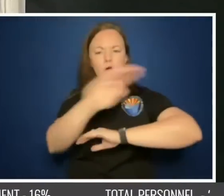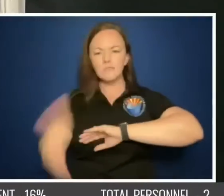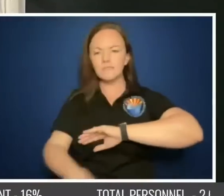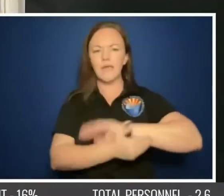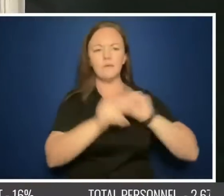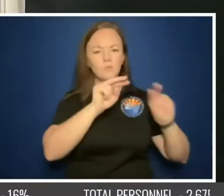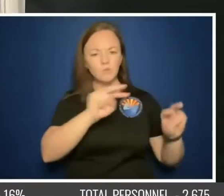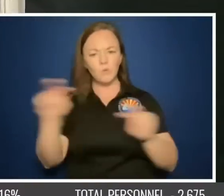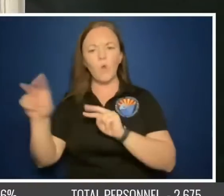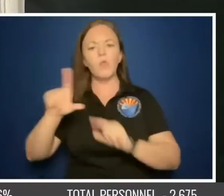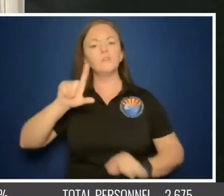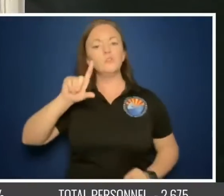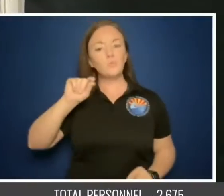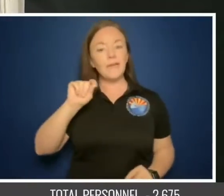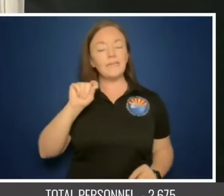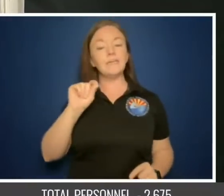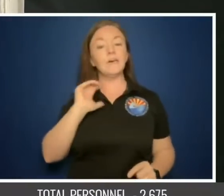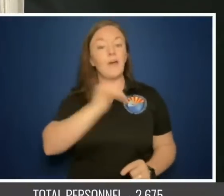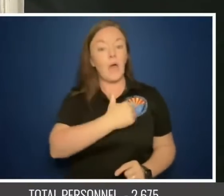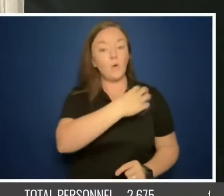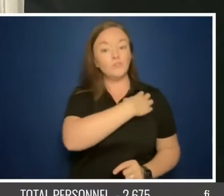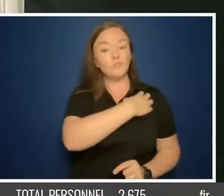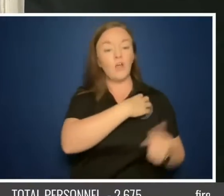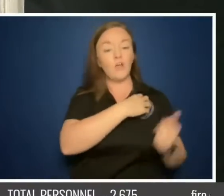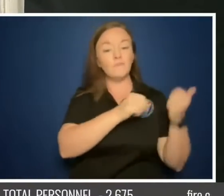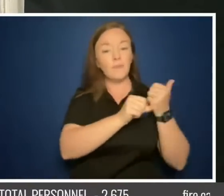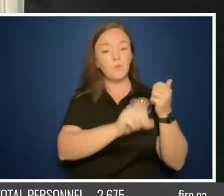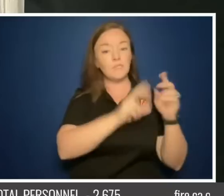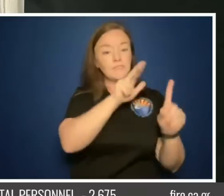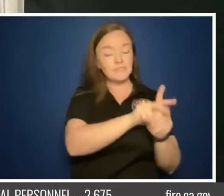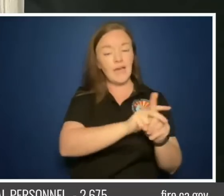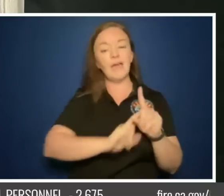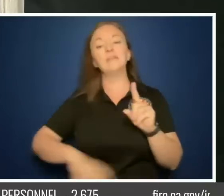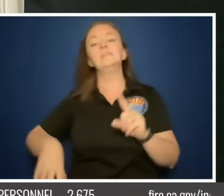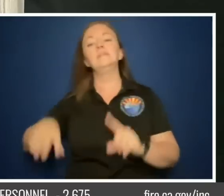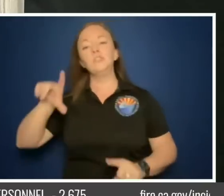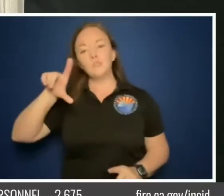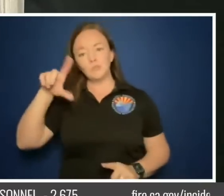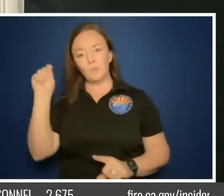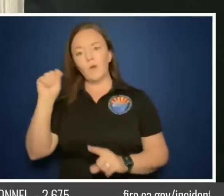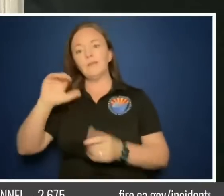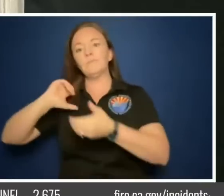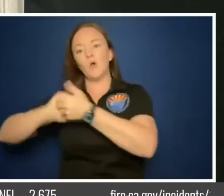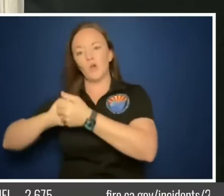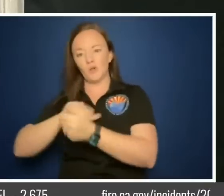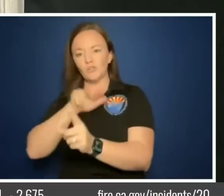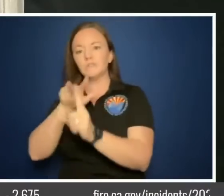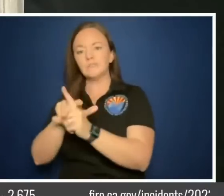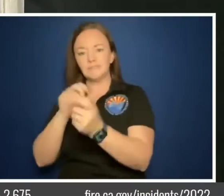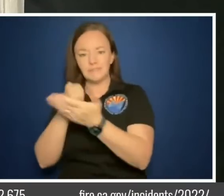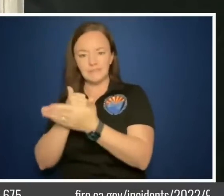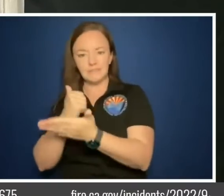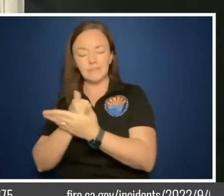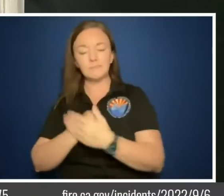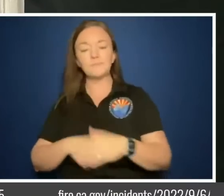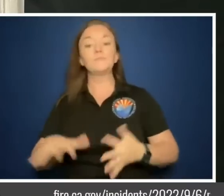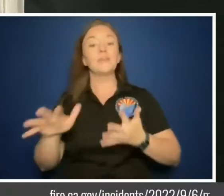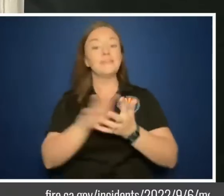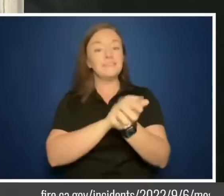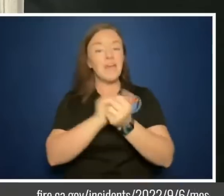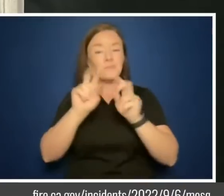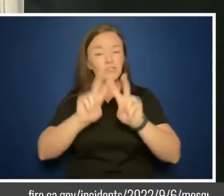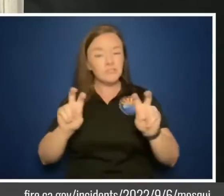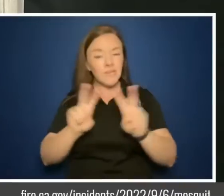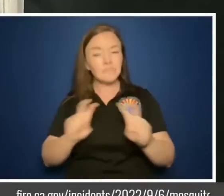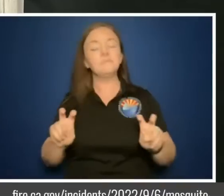assigned and 13 of our allied agency partners assisting. As far as damage assessments, they have